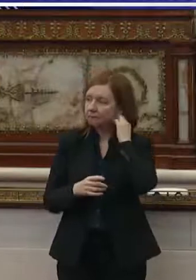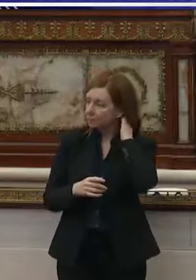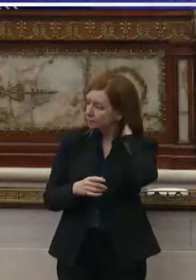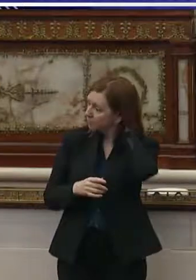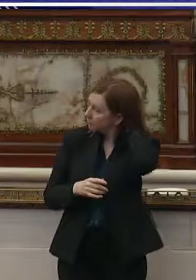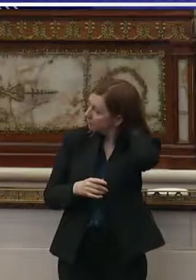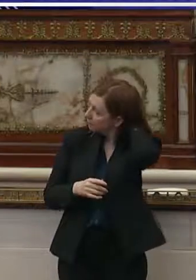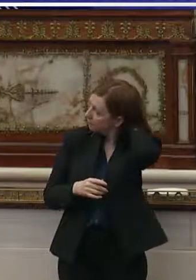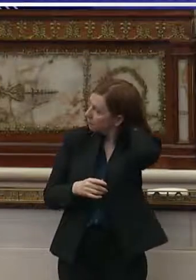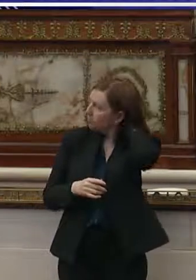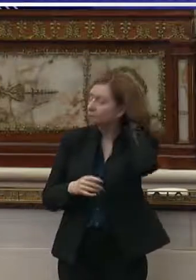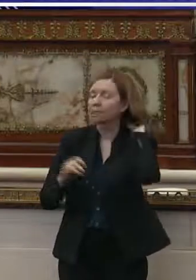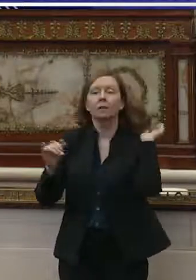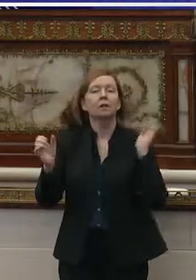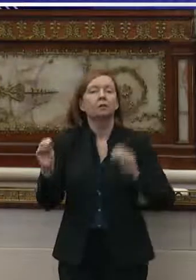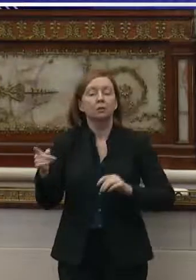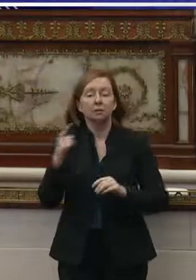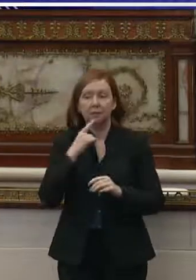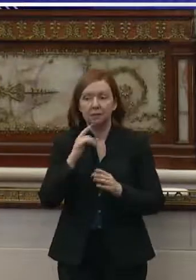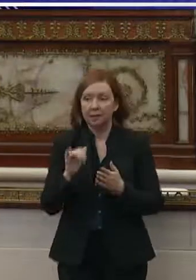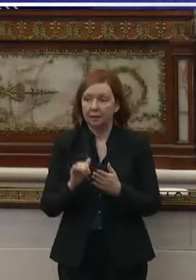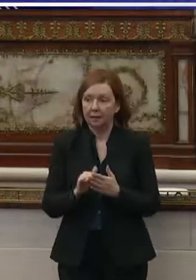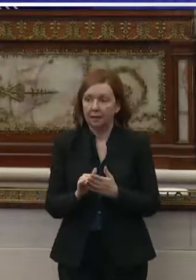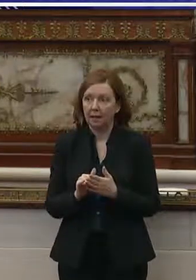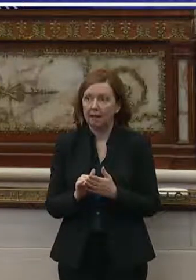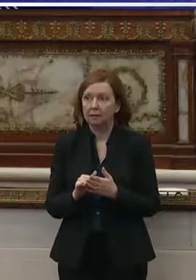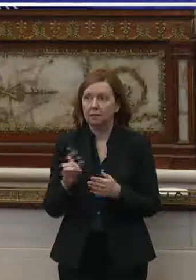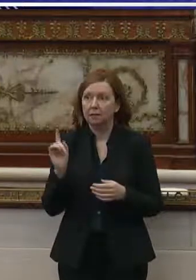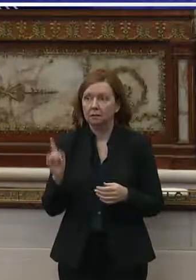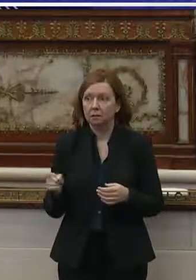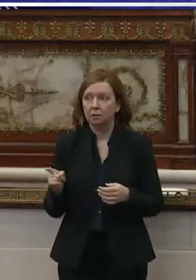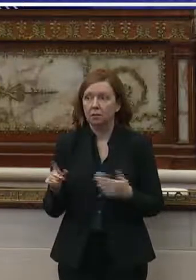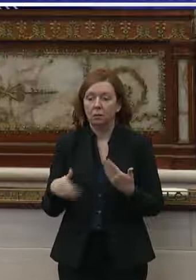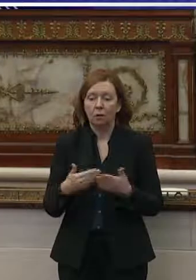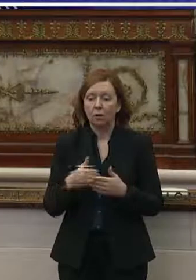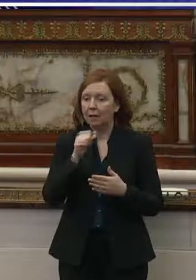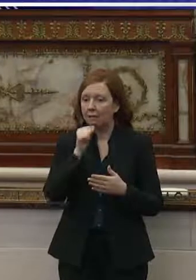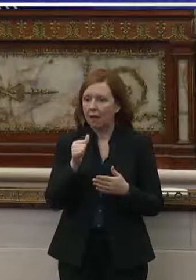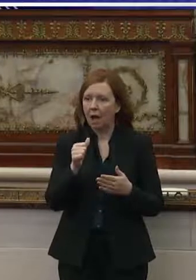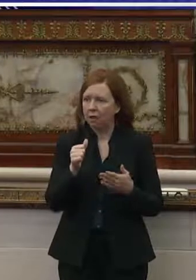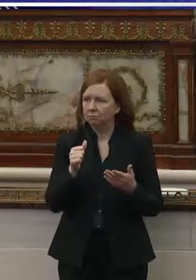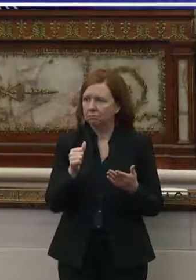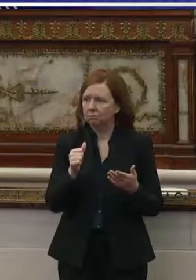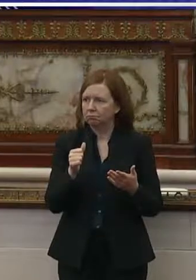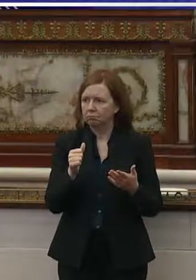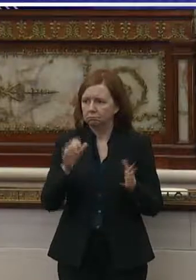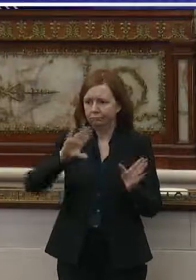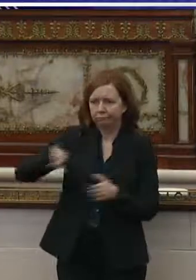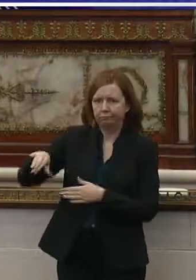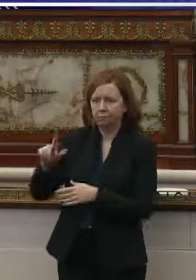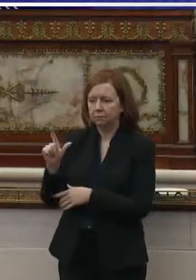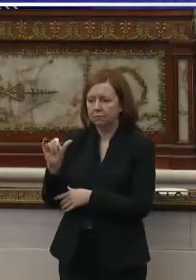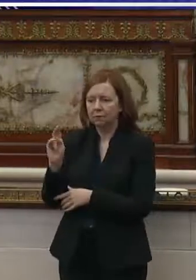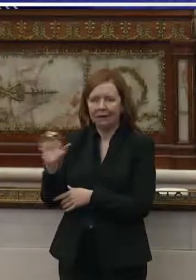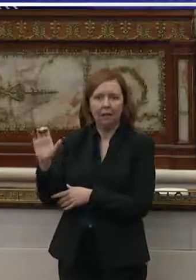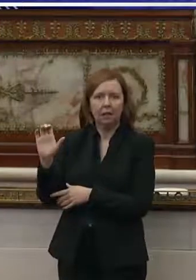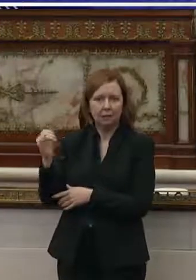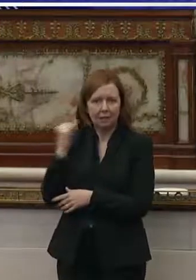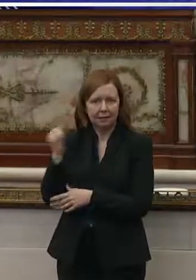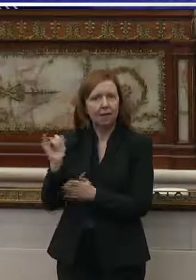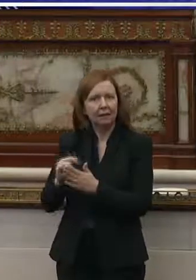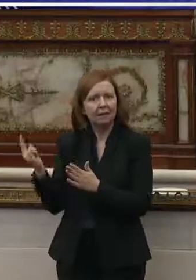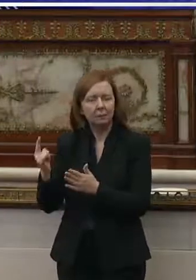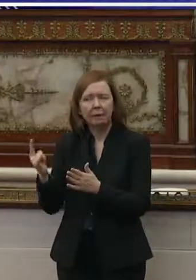Jim, what I'm hearing is that you're saying that you all have not closed the door on the link idea, that's